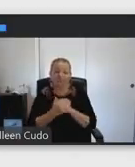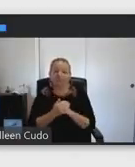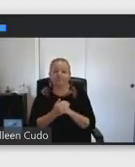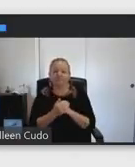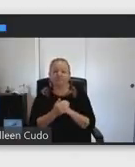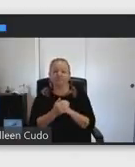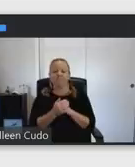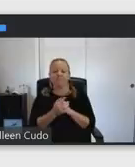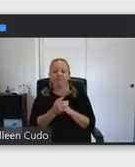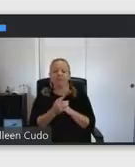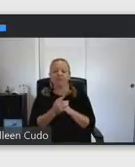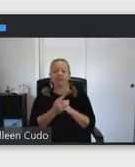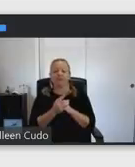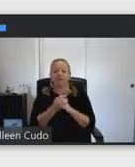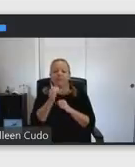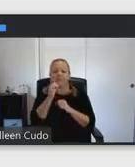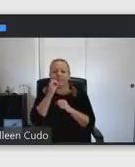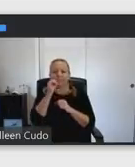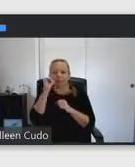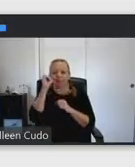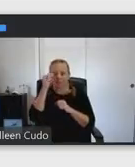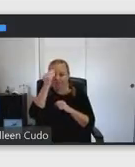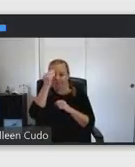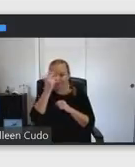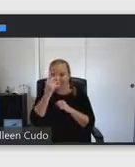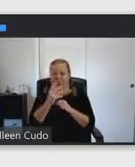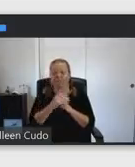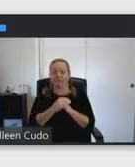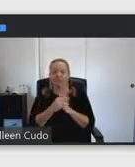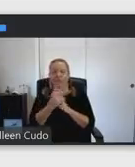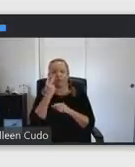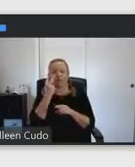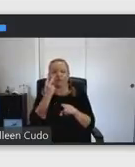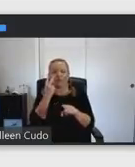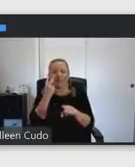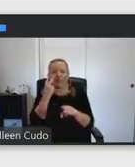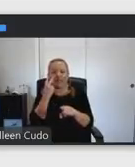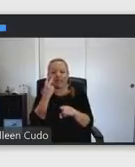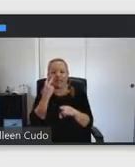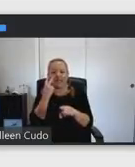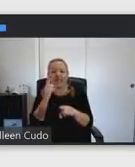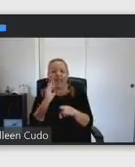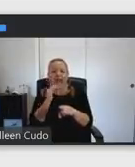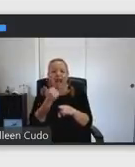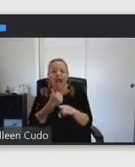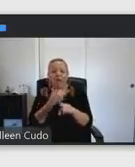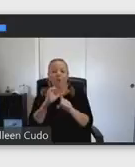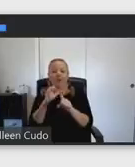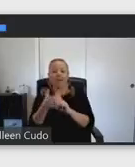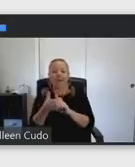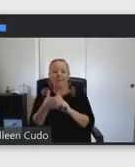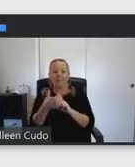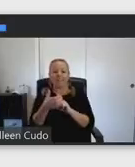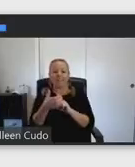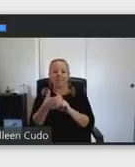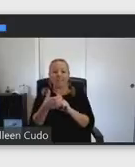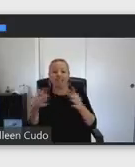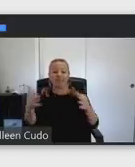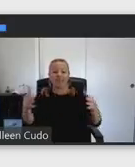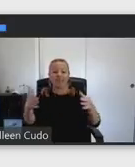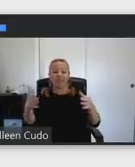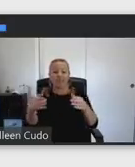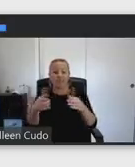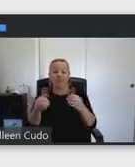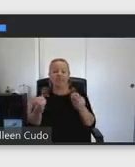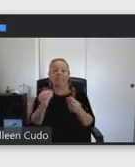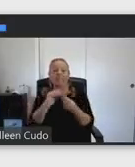using data through yesterday, you'll see that our case trajectory is shrinking, but that our overall